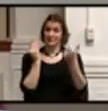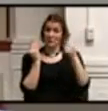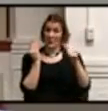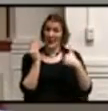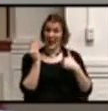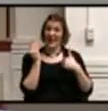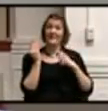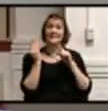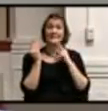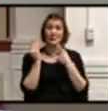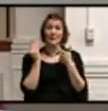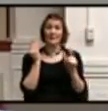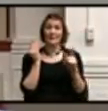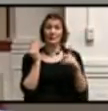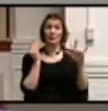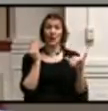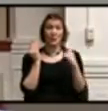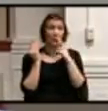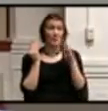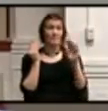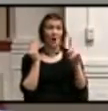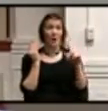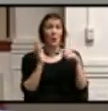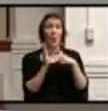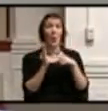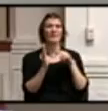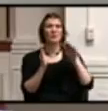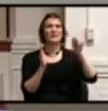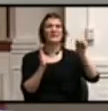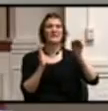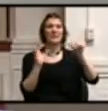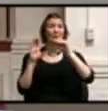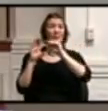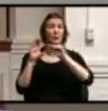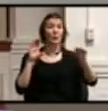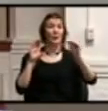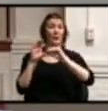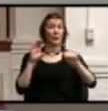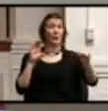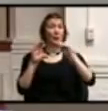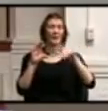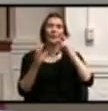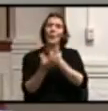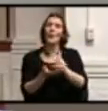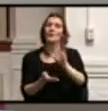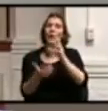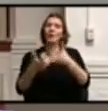some fairly large bond payments coming due in the future for the wastewater project.